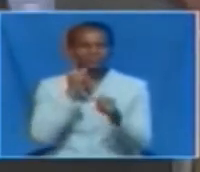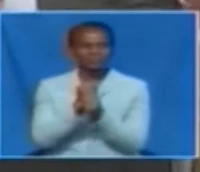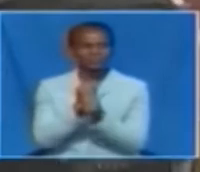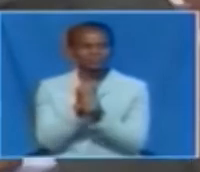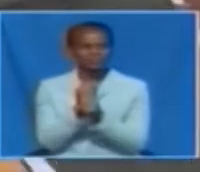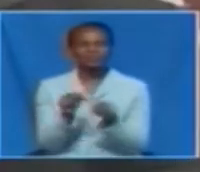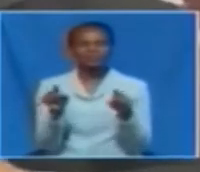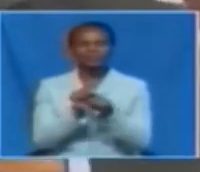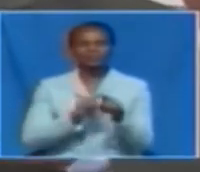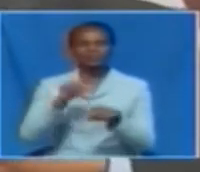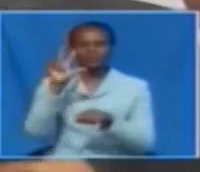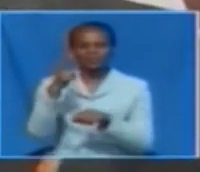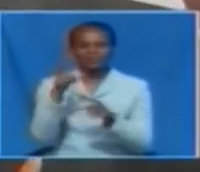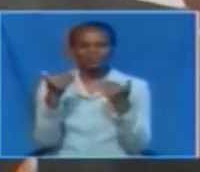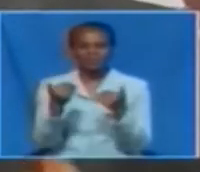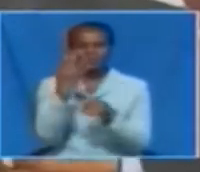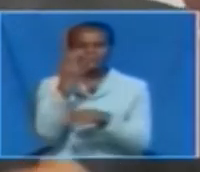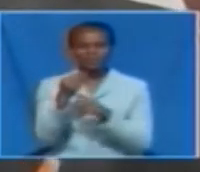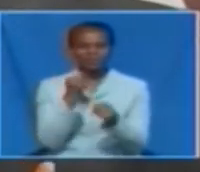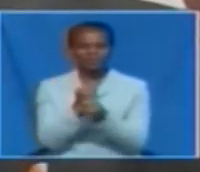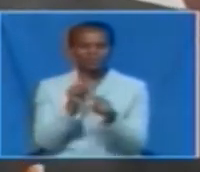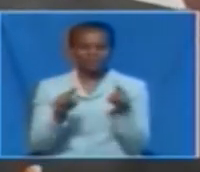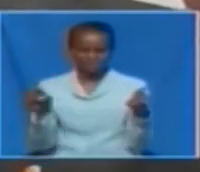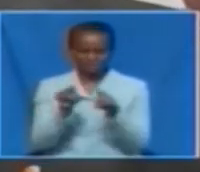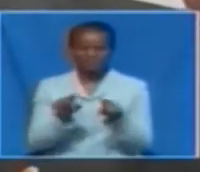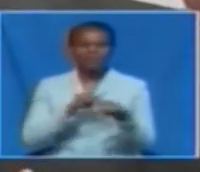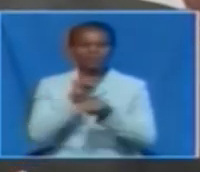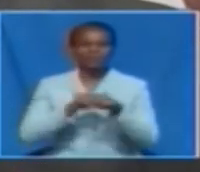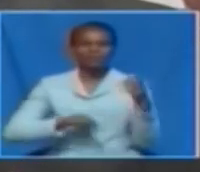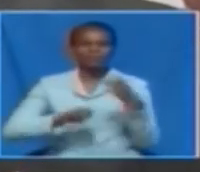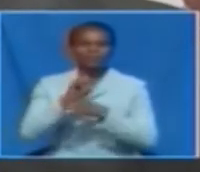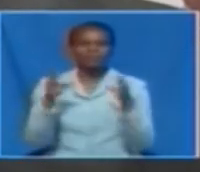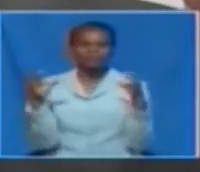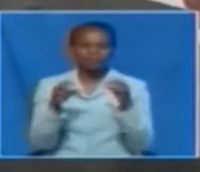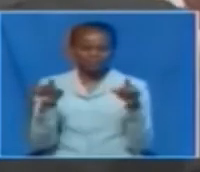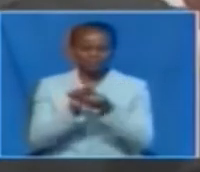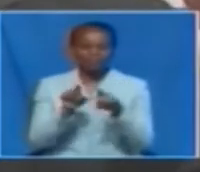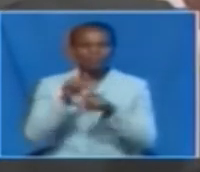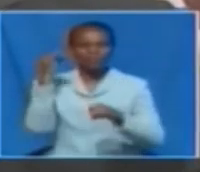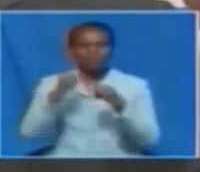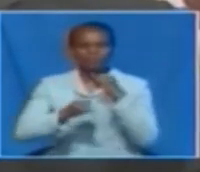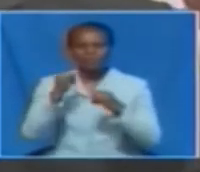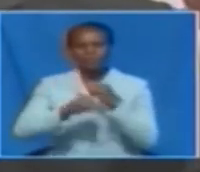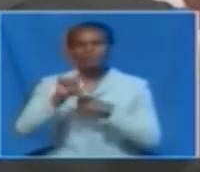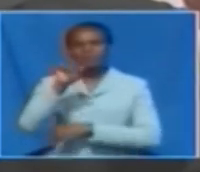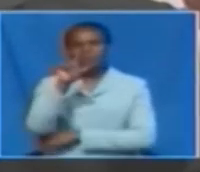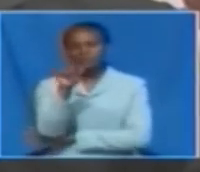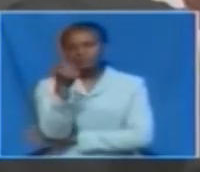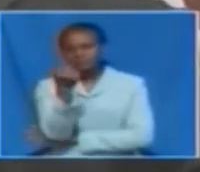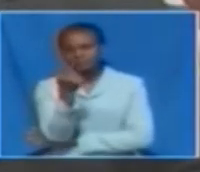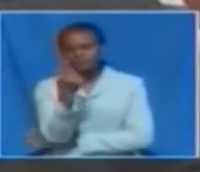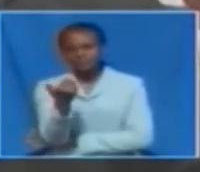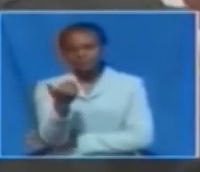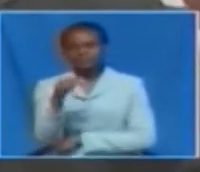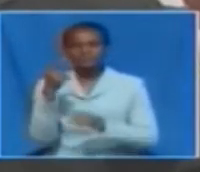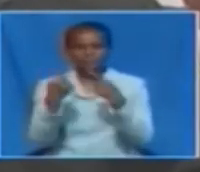The third one was 4 years by the same National Executive Committee. And the last one in 2011 they're referring to, it came